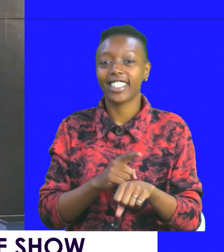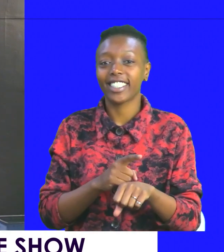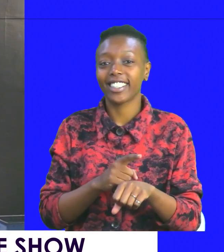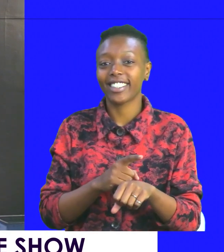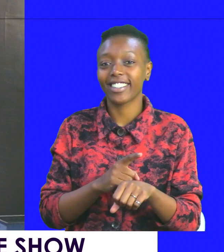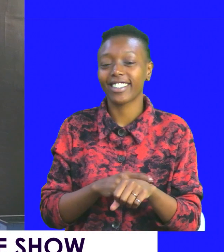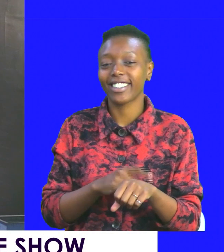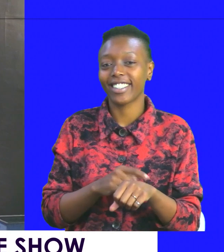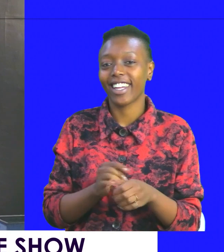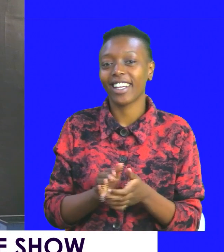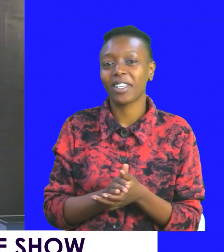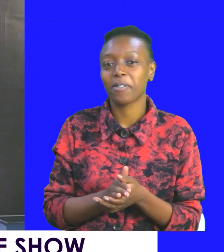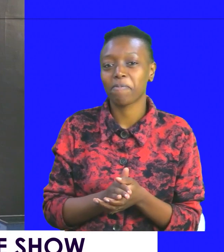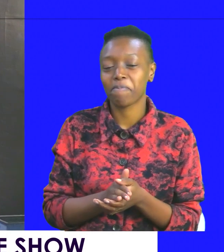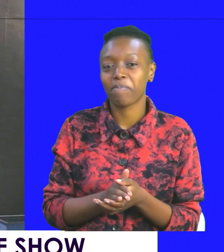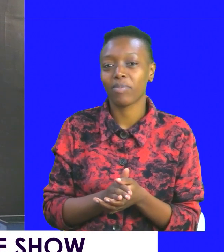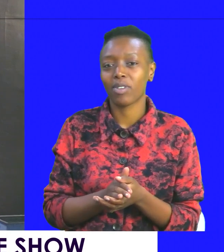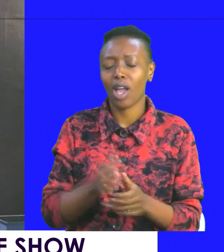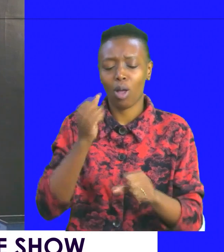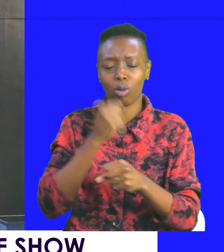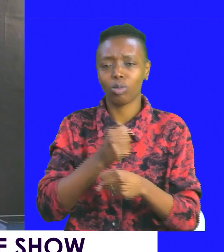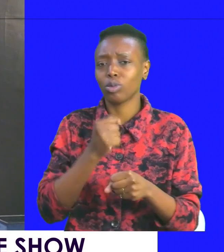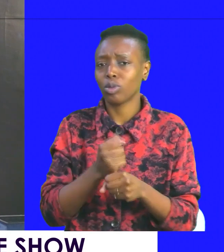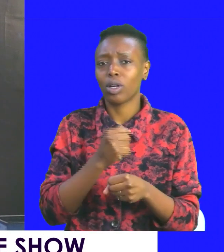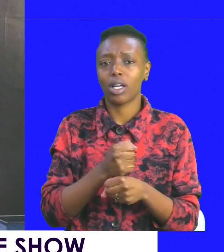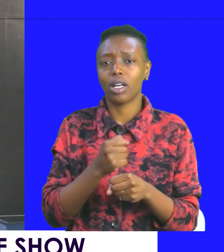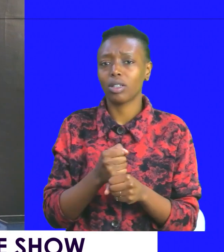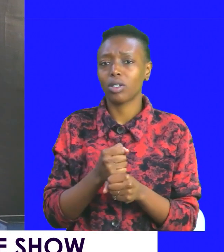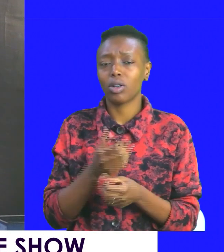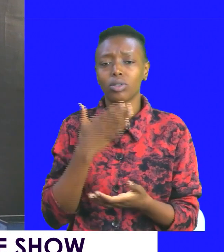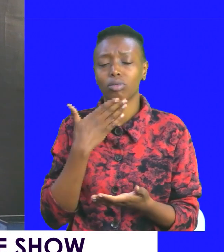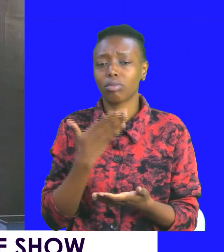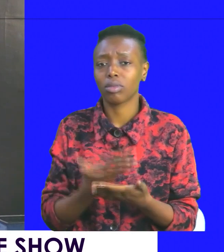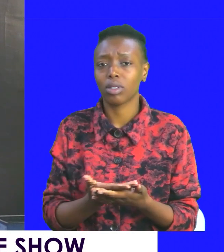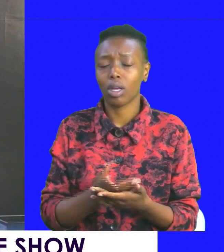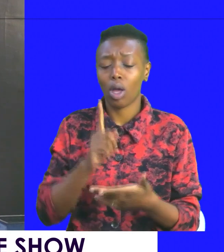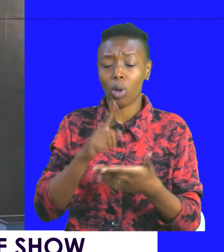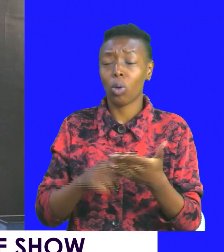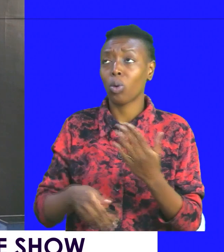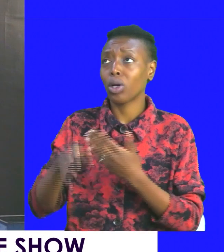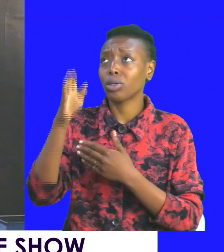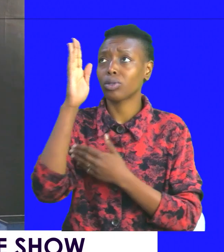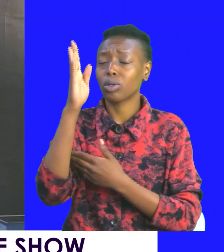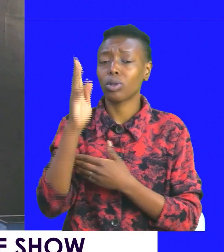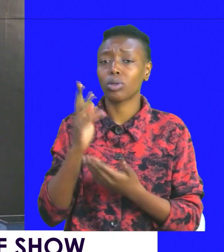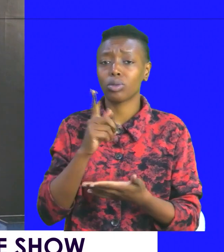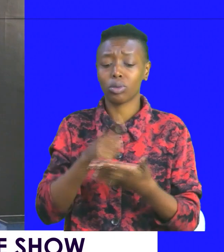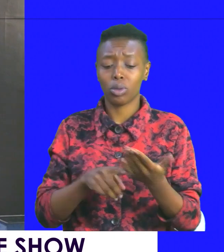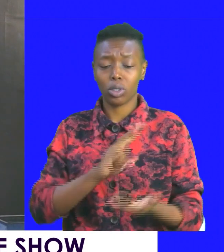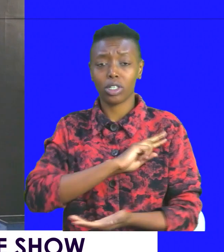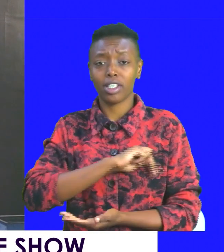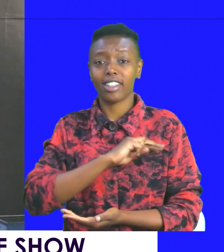a tip. Work on gratitude, appreciating what God, what nature has given to you. By the